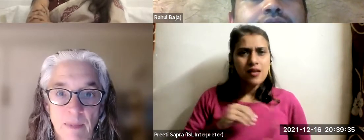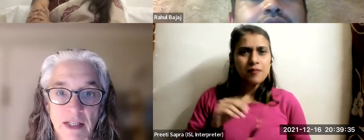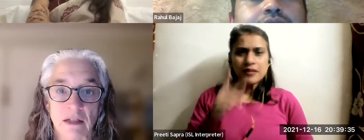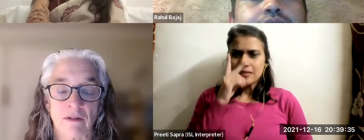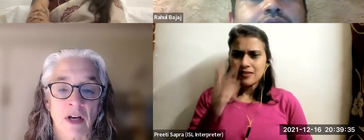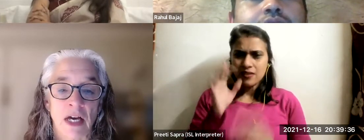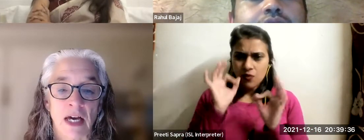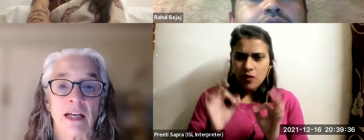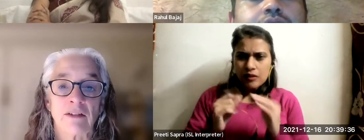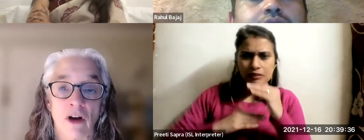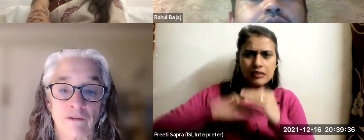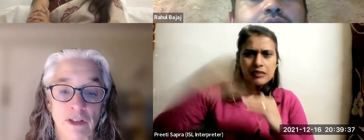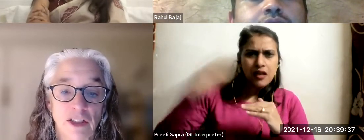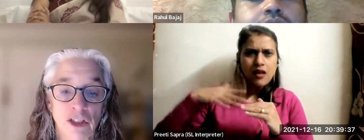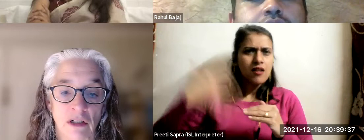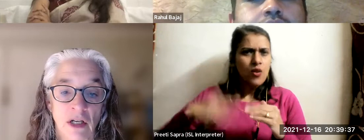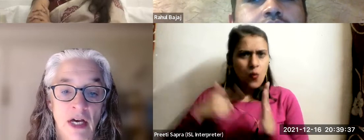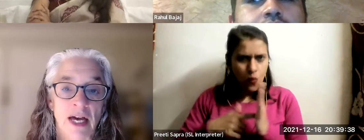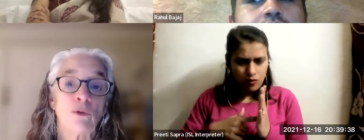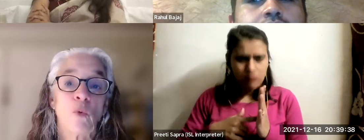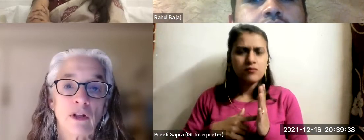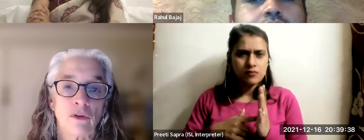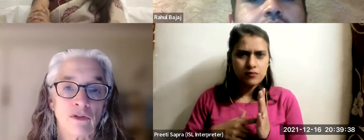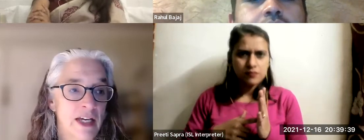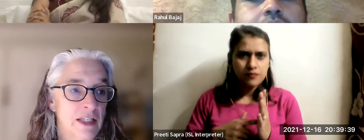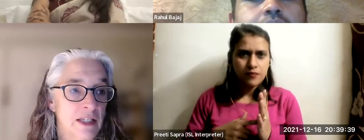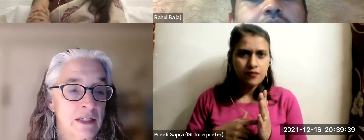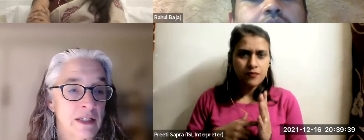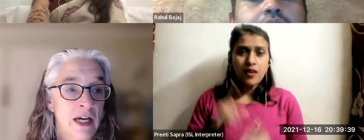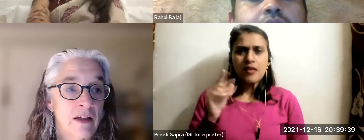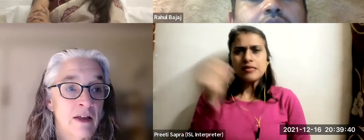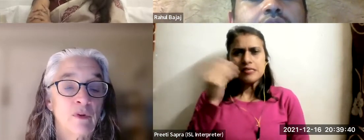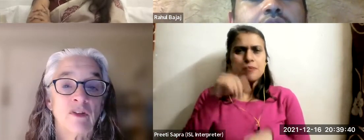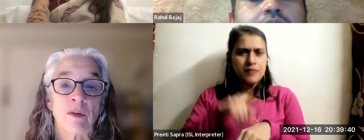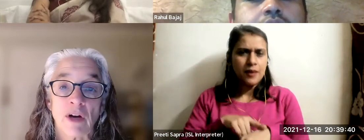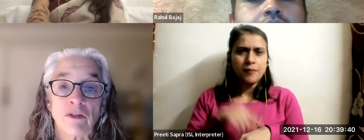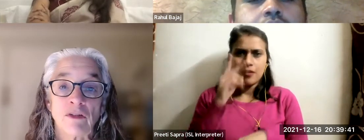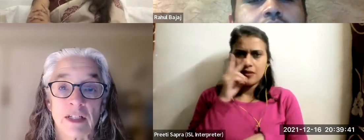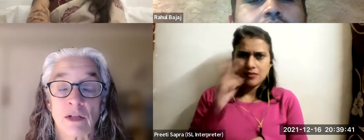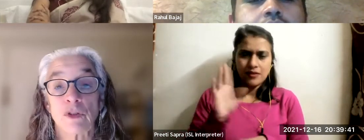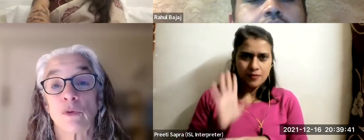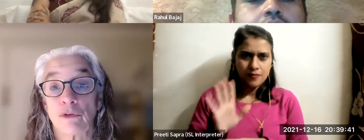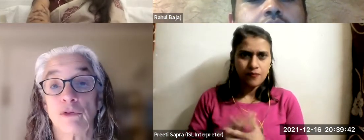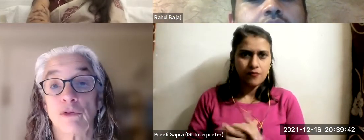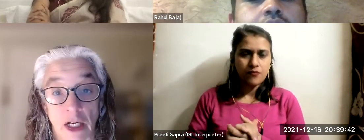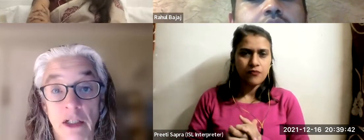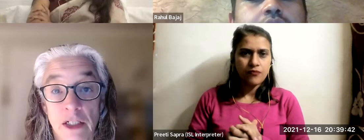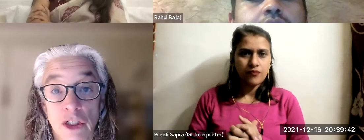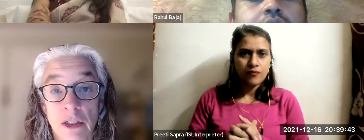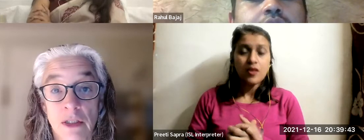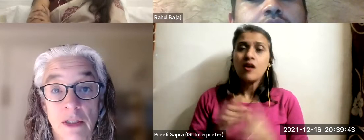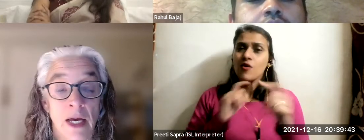less expensive and less confrontational. And in one of those cases, there was a press release. It was to improve